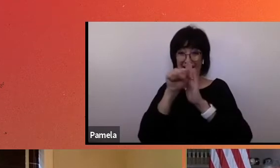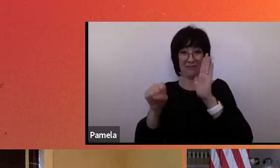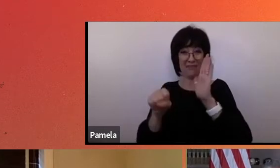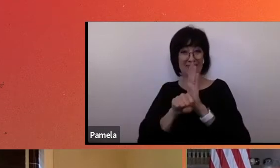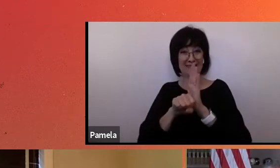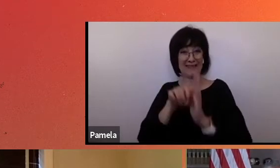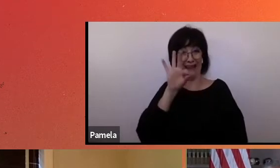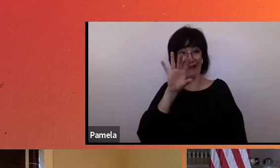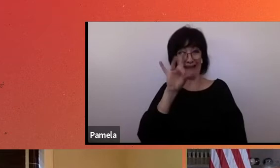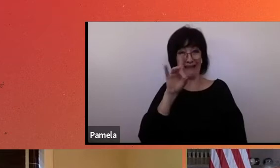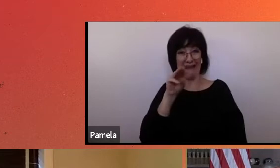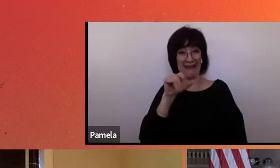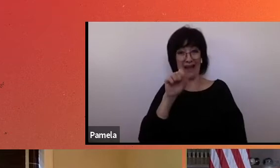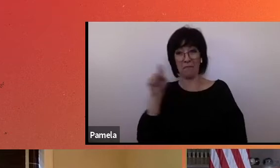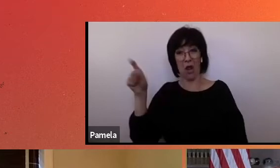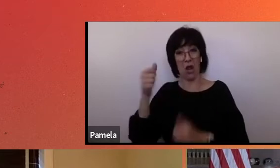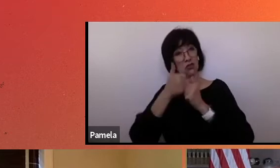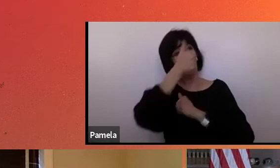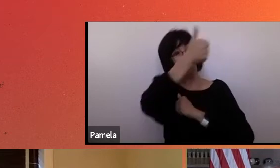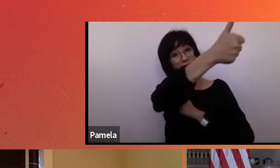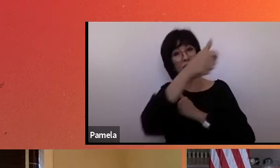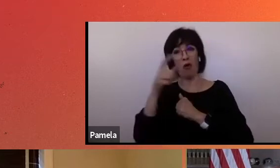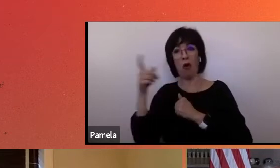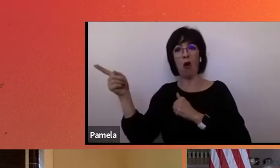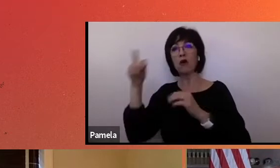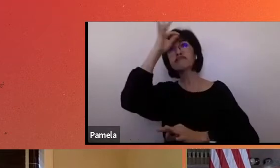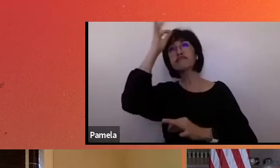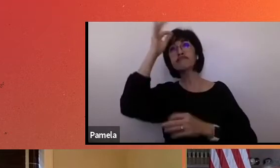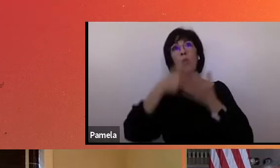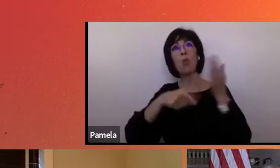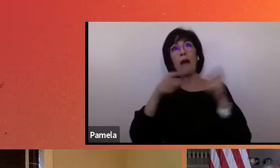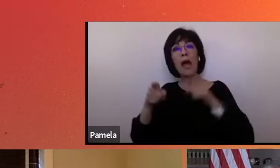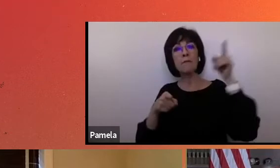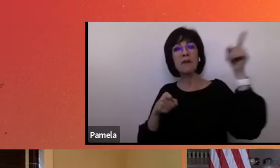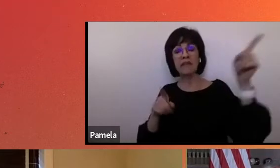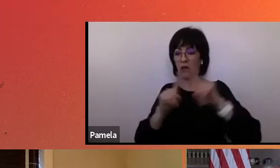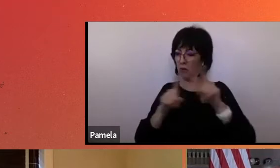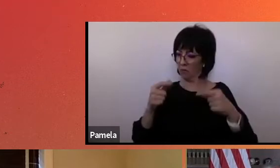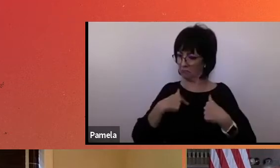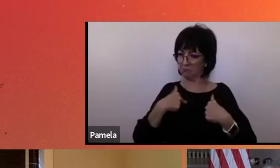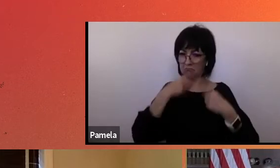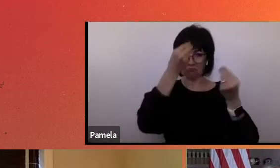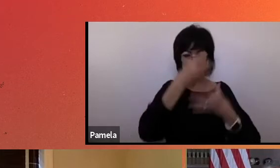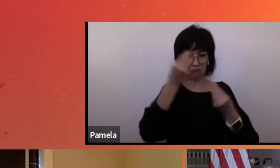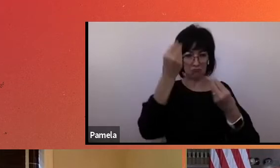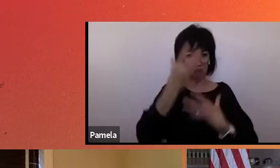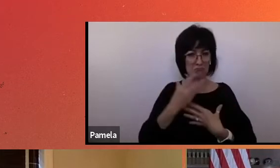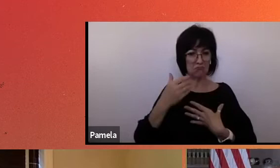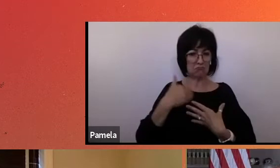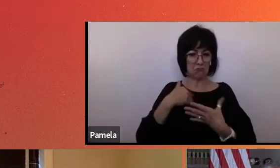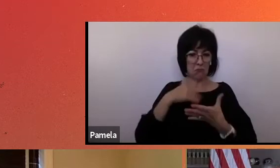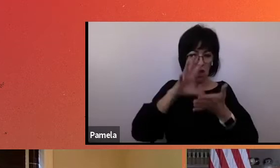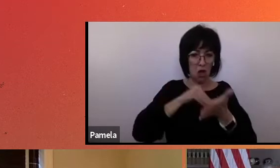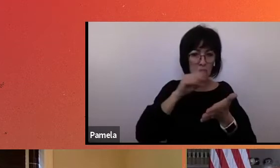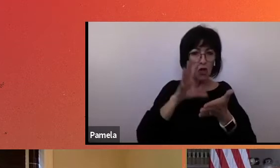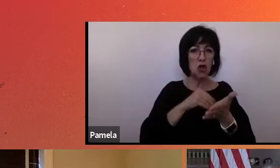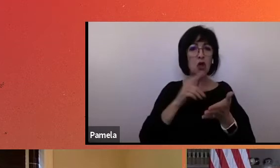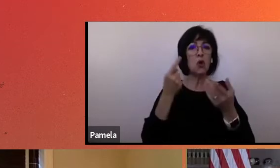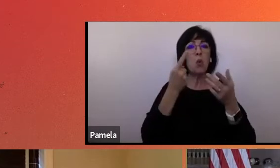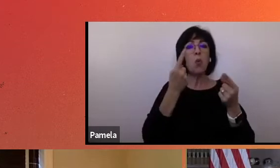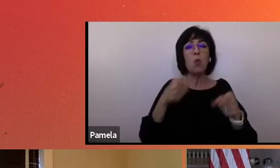miles was too far for some people to travel. But I feel blessed because I've grown to realize that when